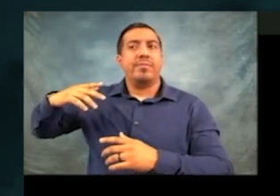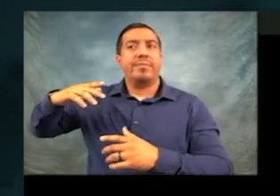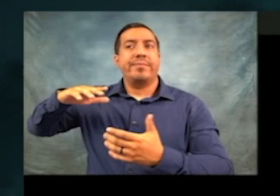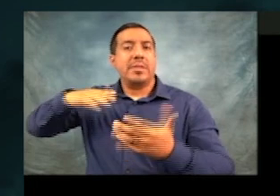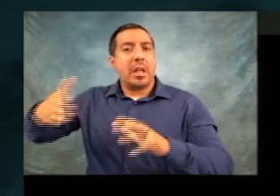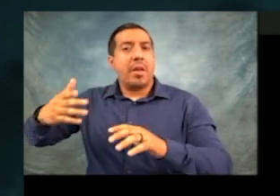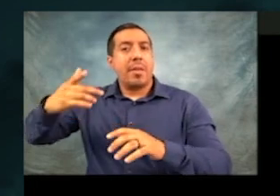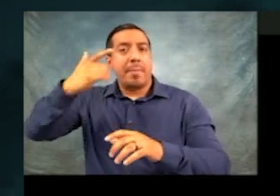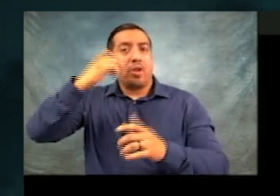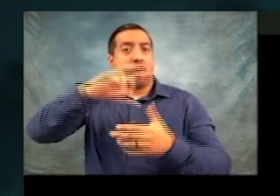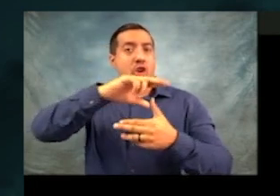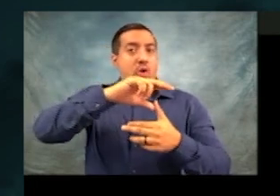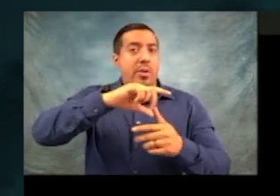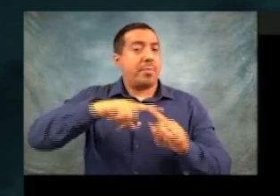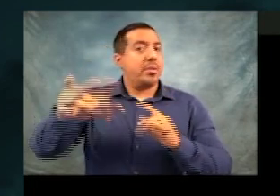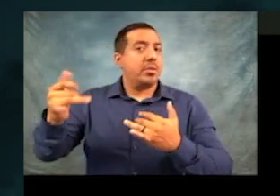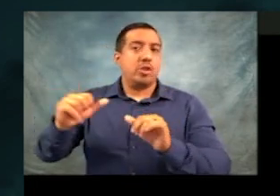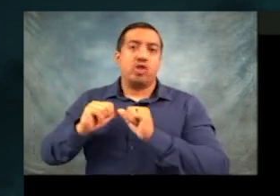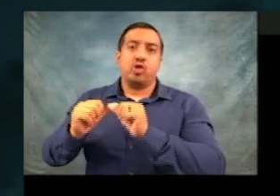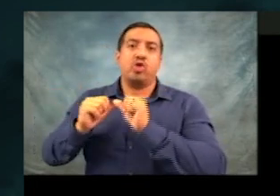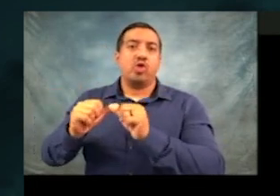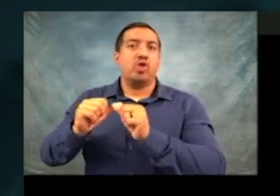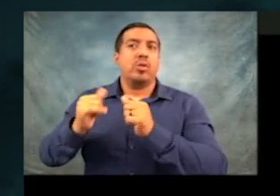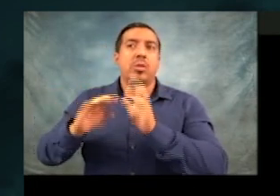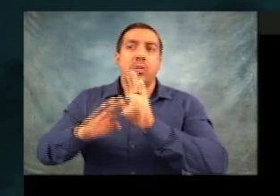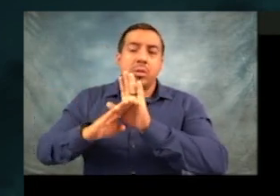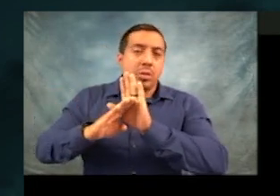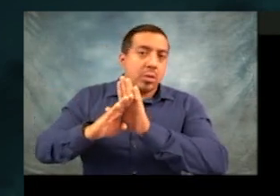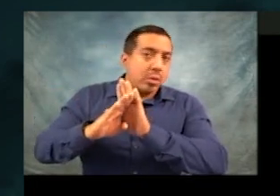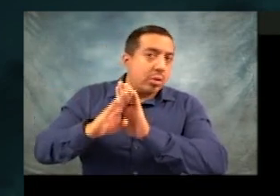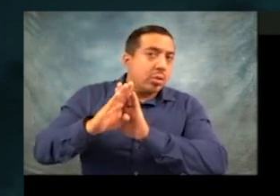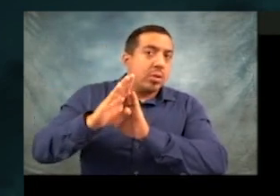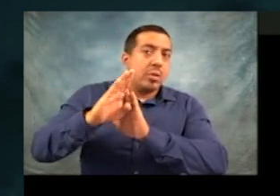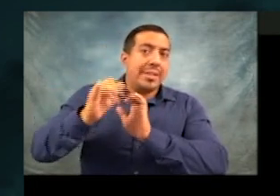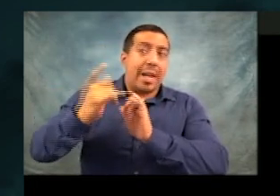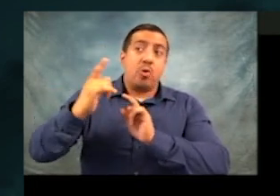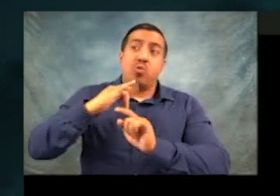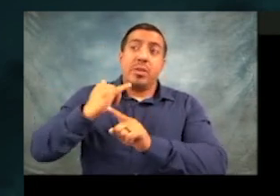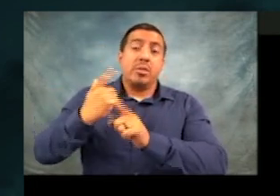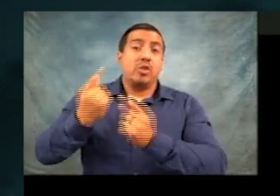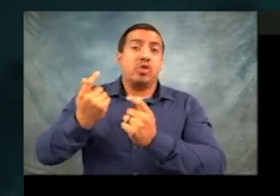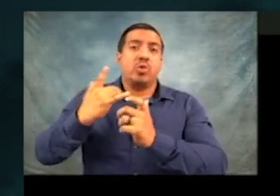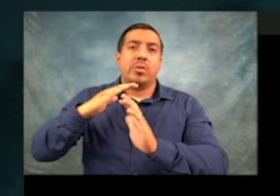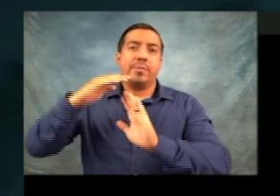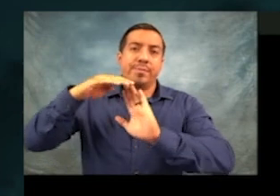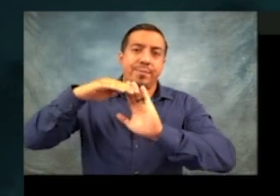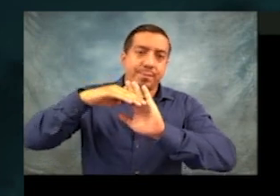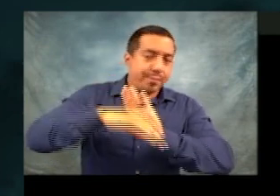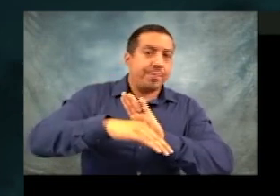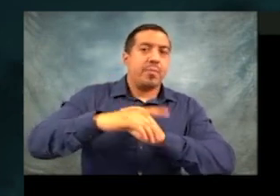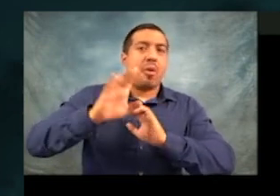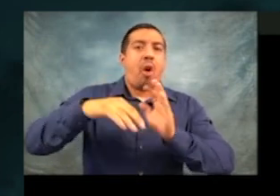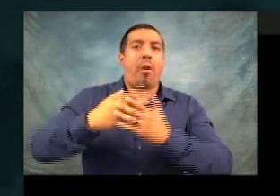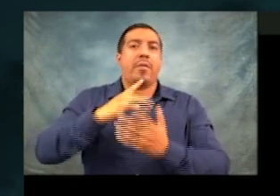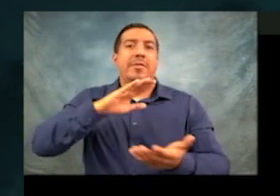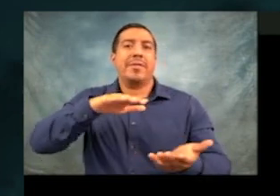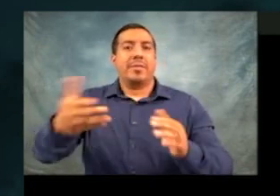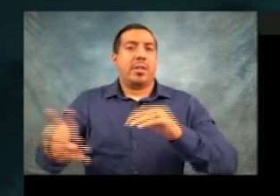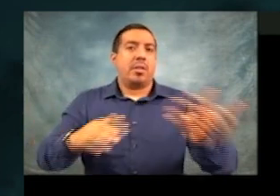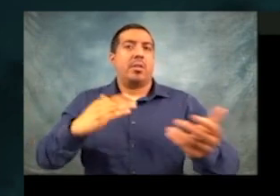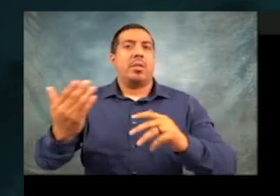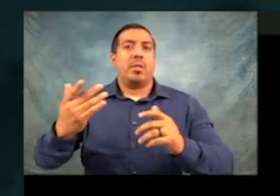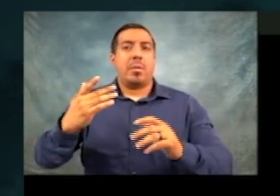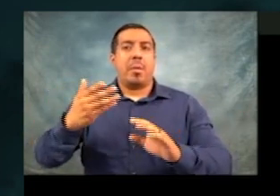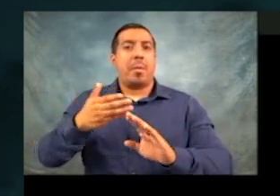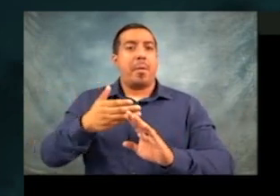in a hurricane. And this continues an overall trend of declining direct fatality ahead of